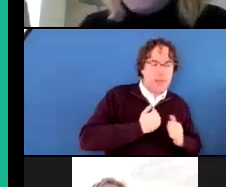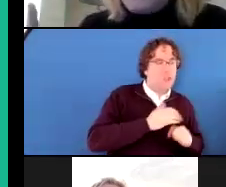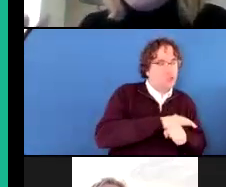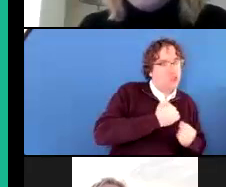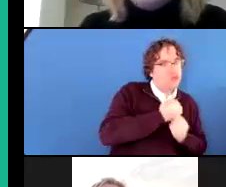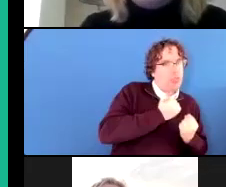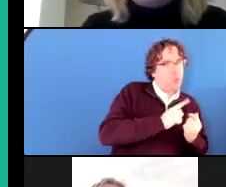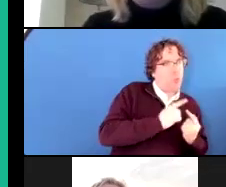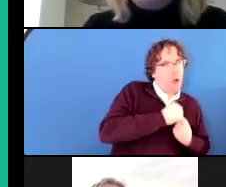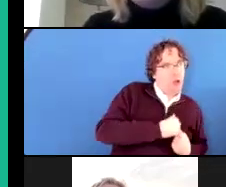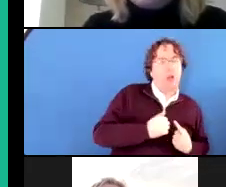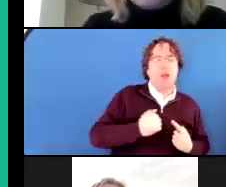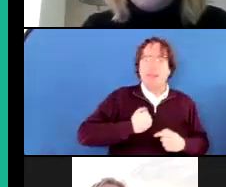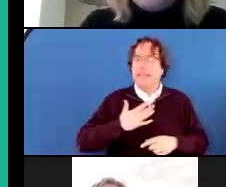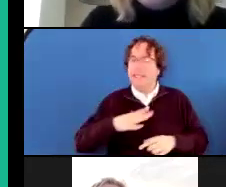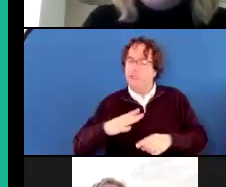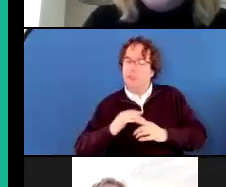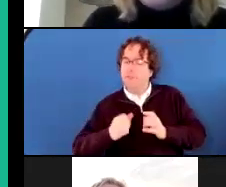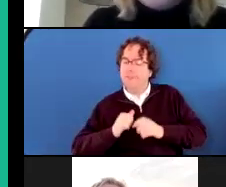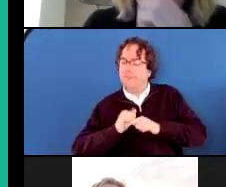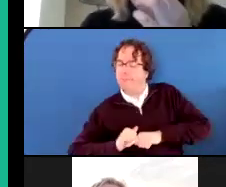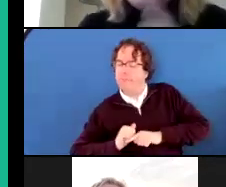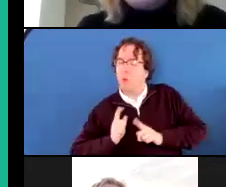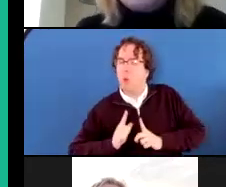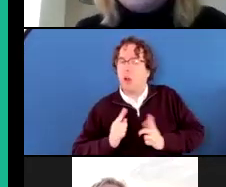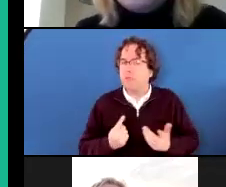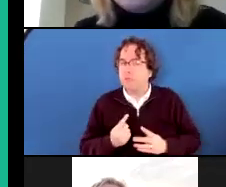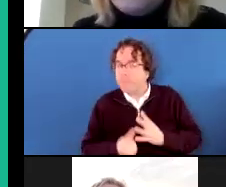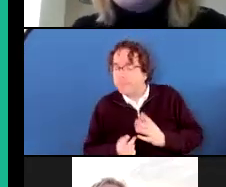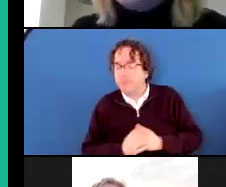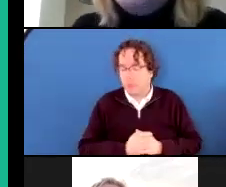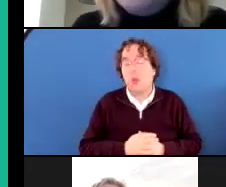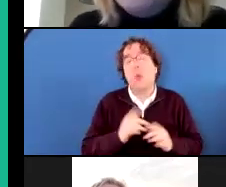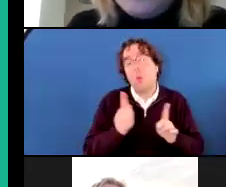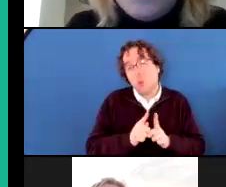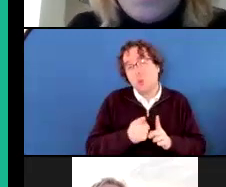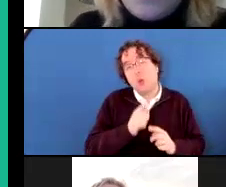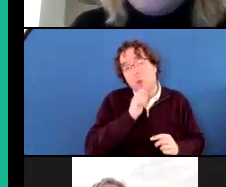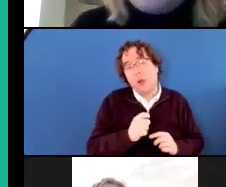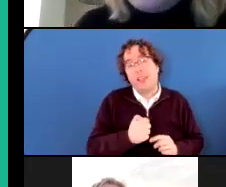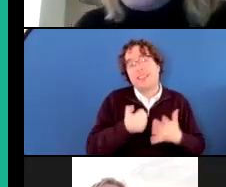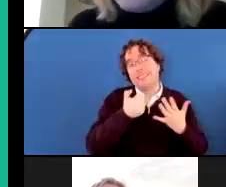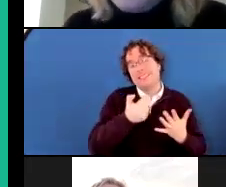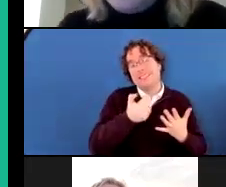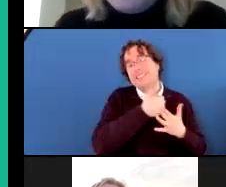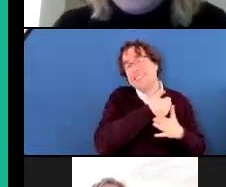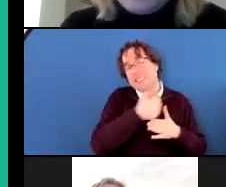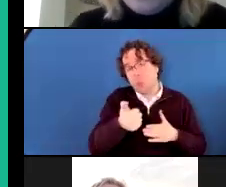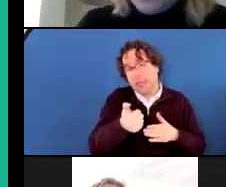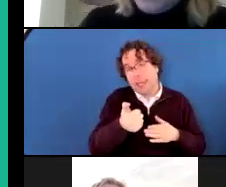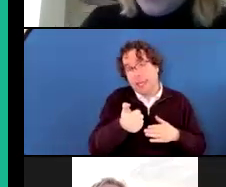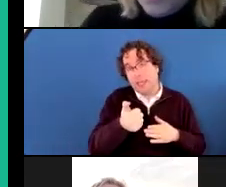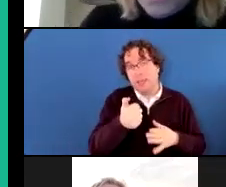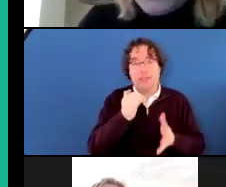the framework. You'll also undertake a 6-week secondment, and this will be